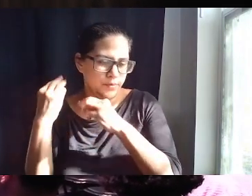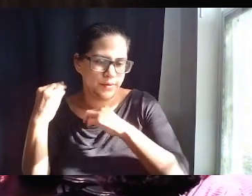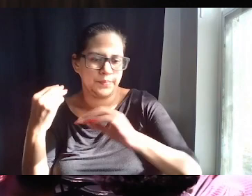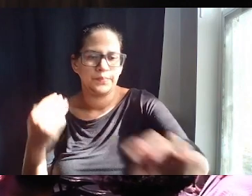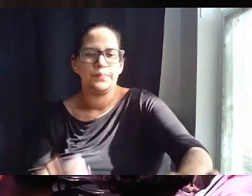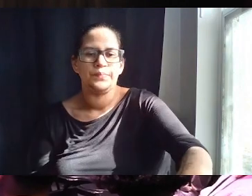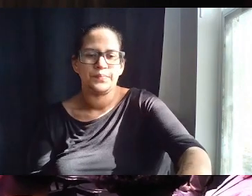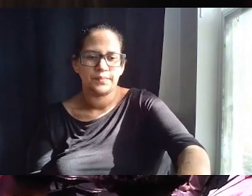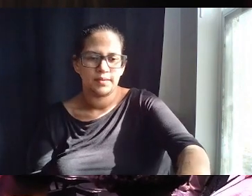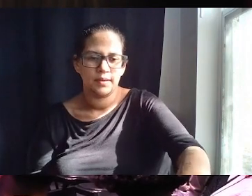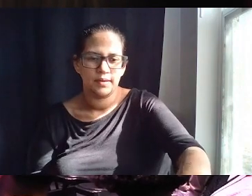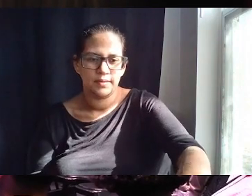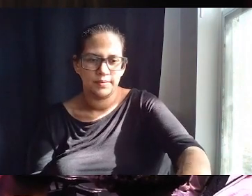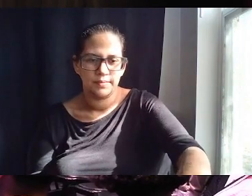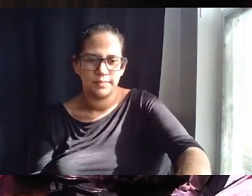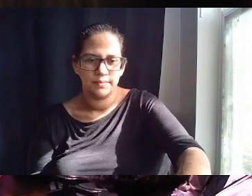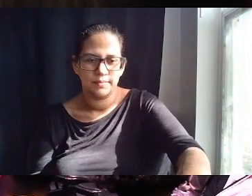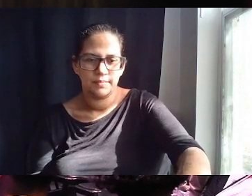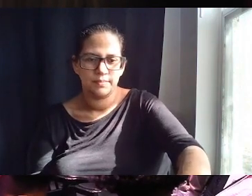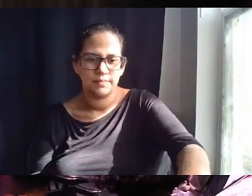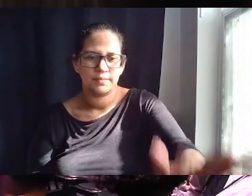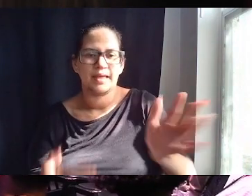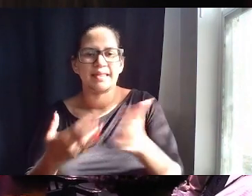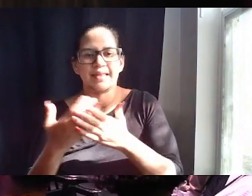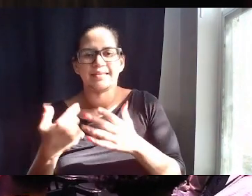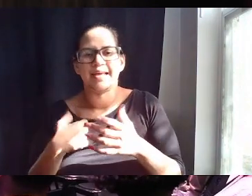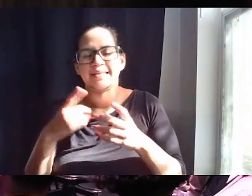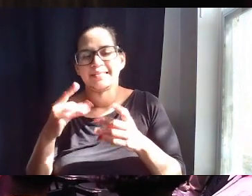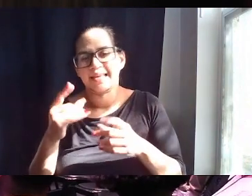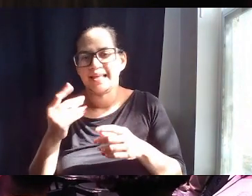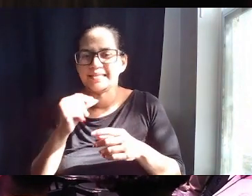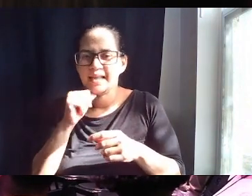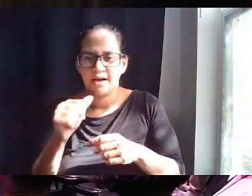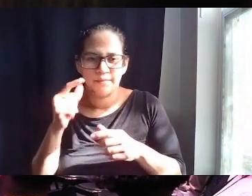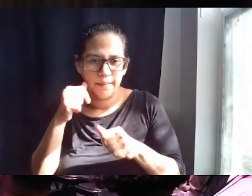which things I did and did not remember.